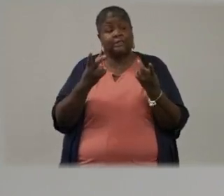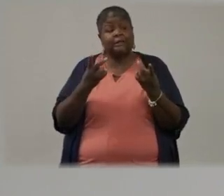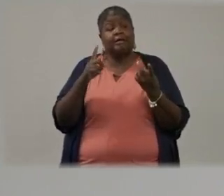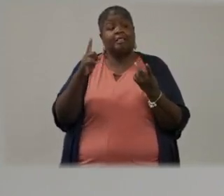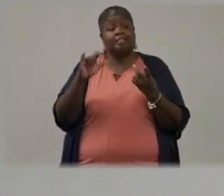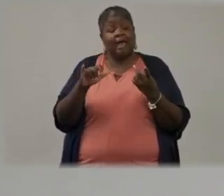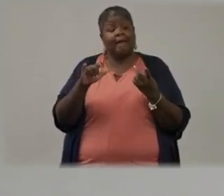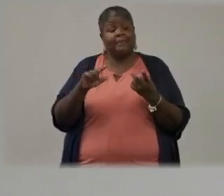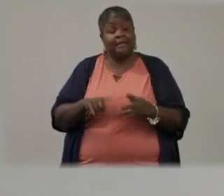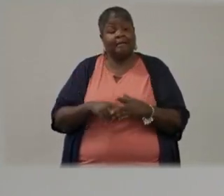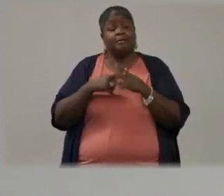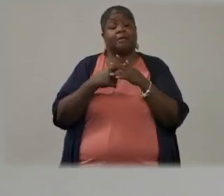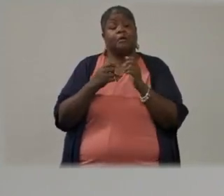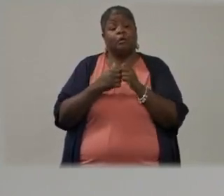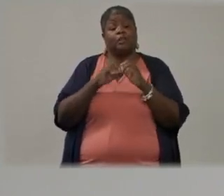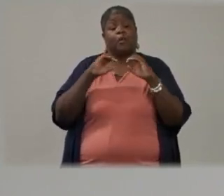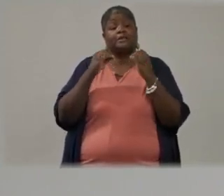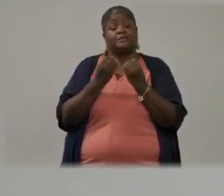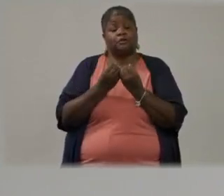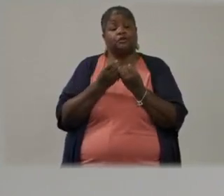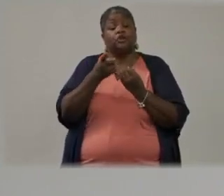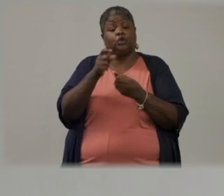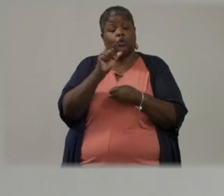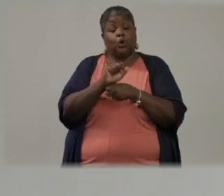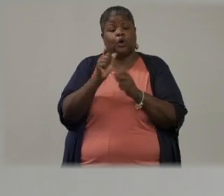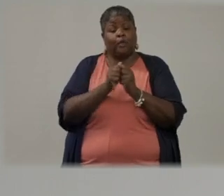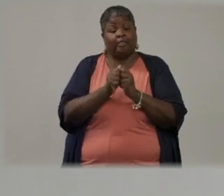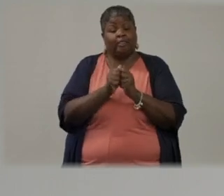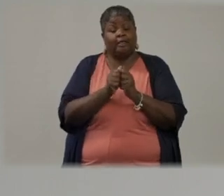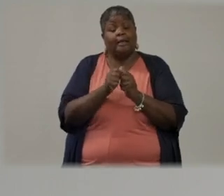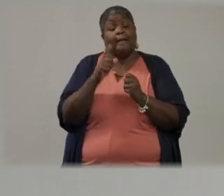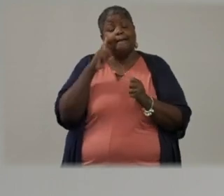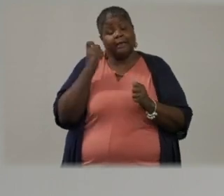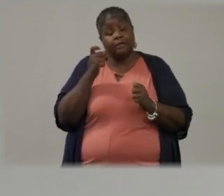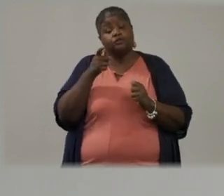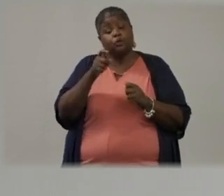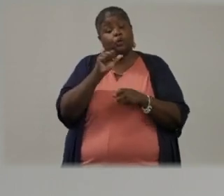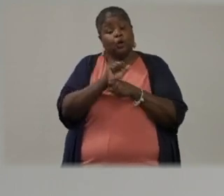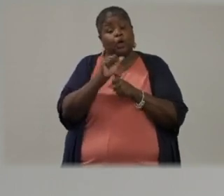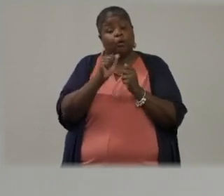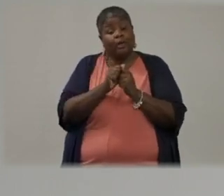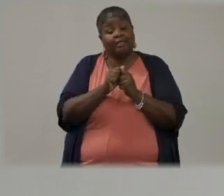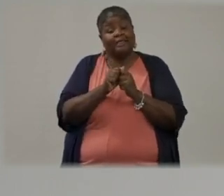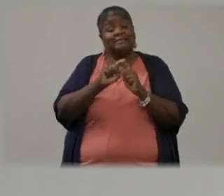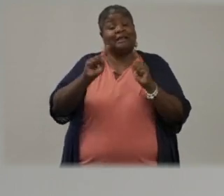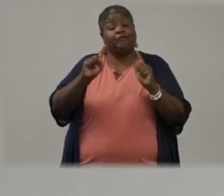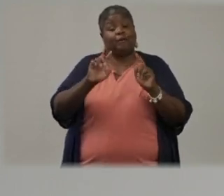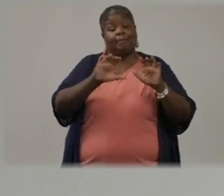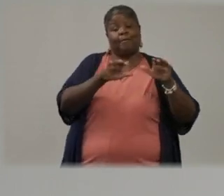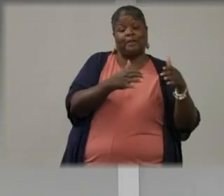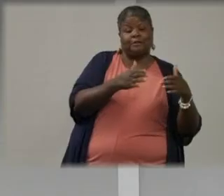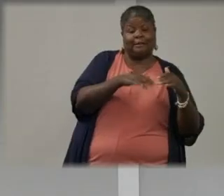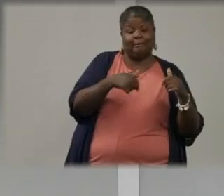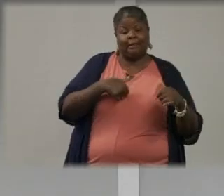being implemented with the organizations that you work with? Because you work with a little different population.